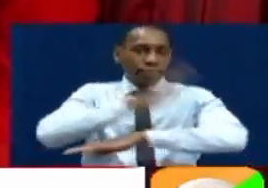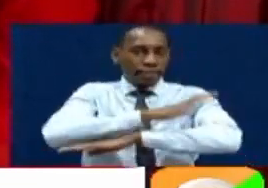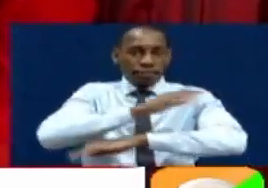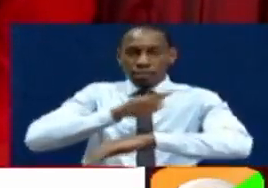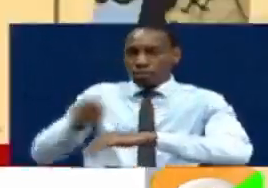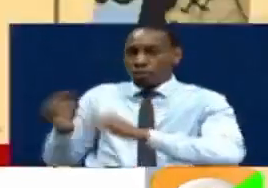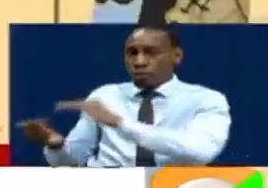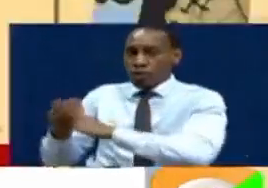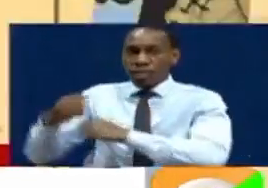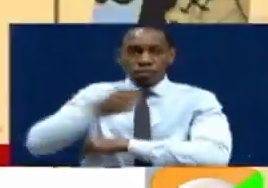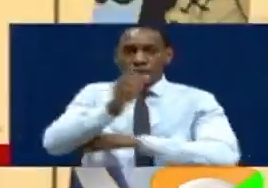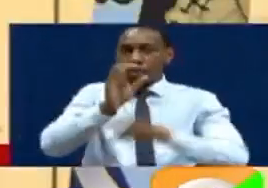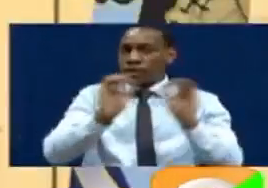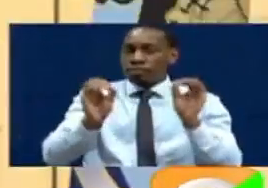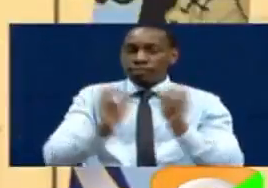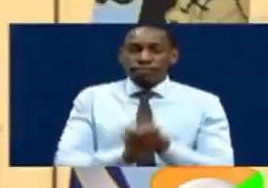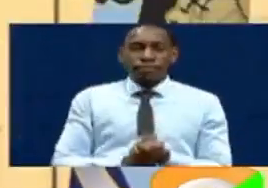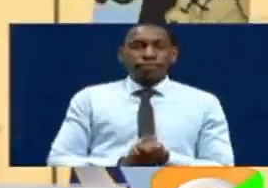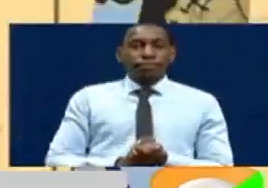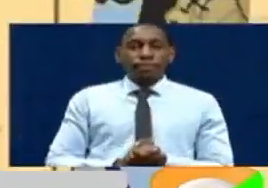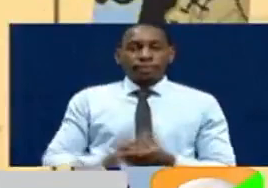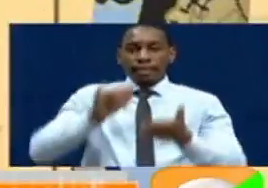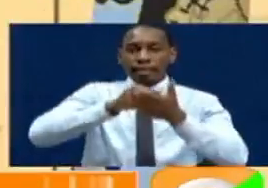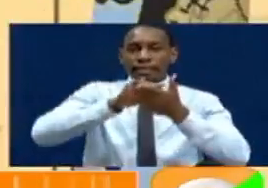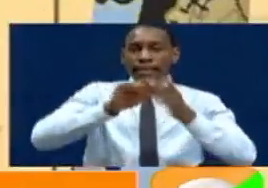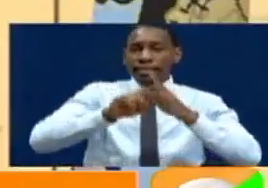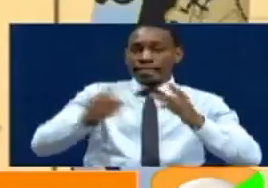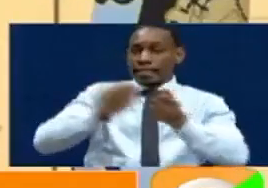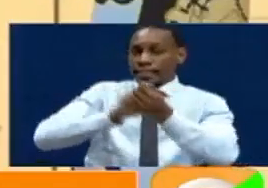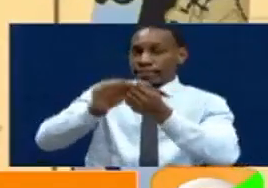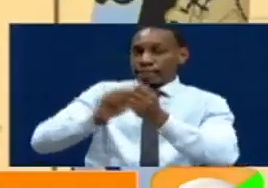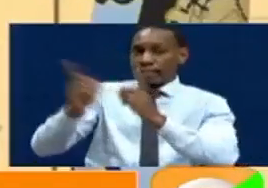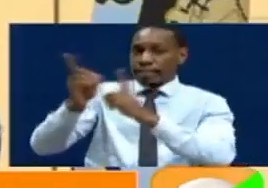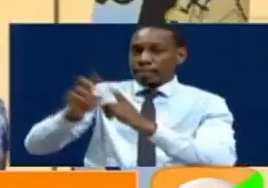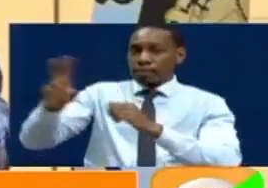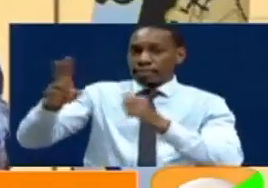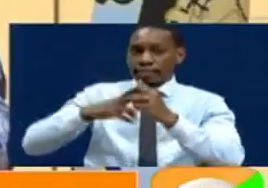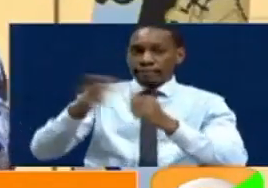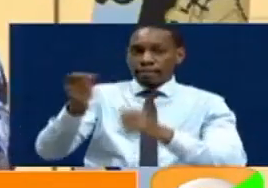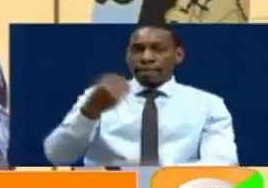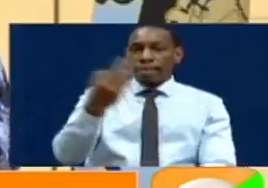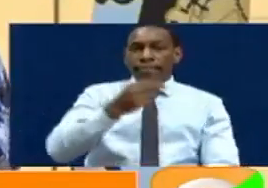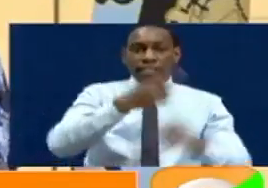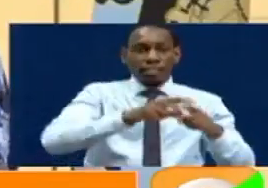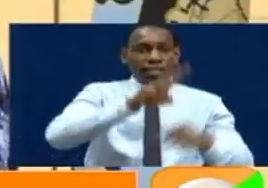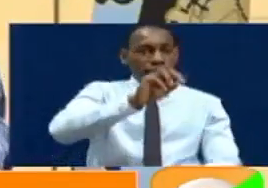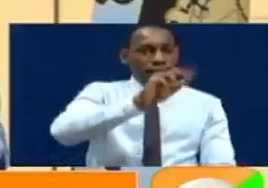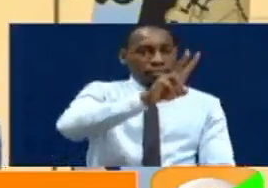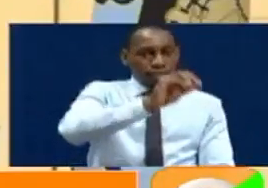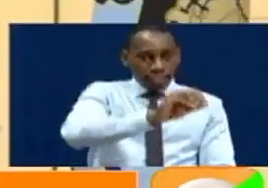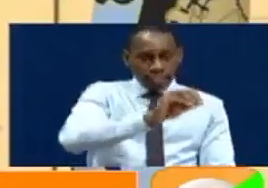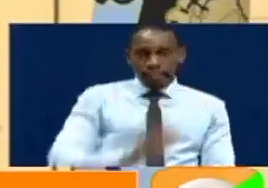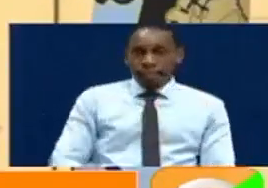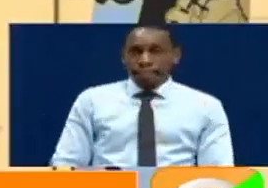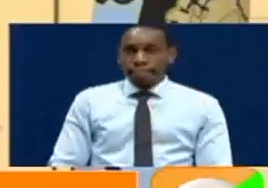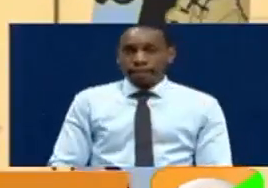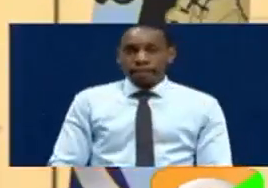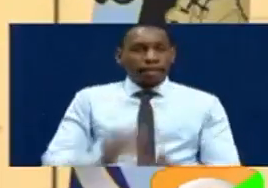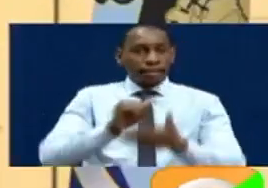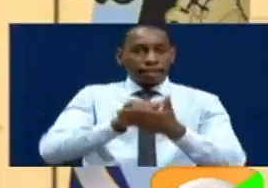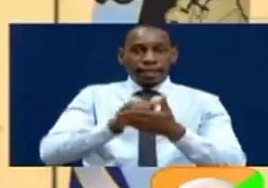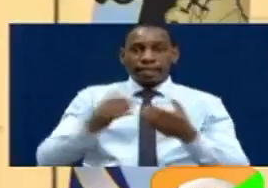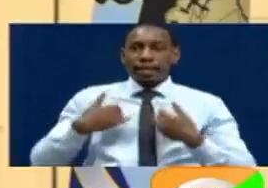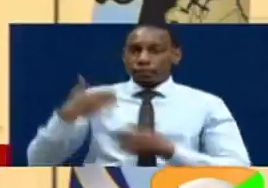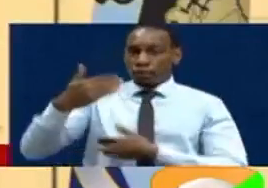dawn curfew. That effective Friday, 27th March 2020, there will